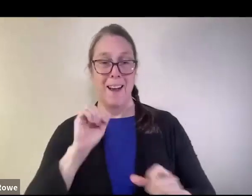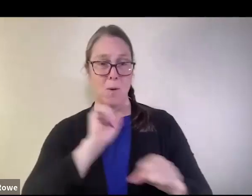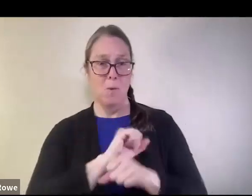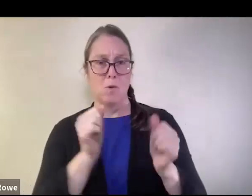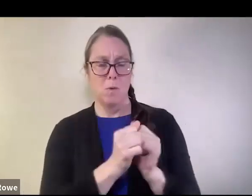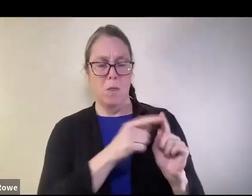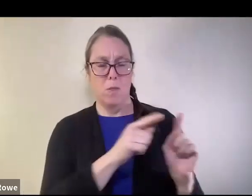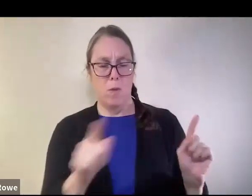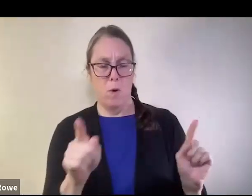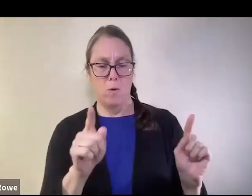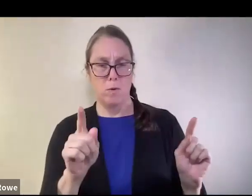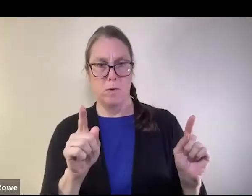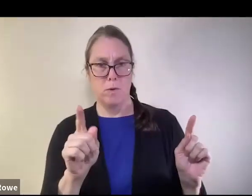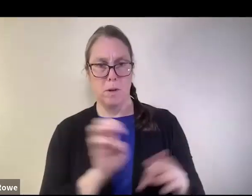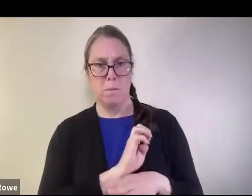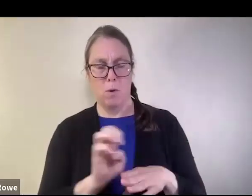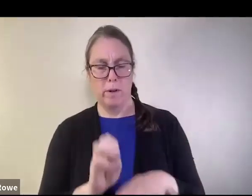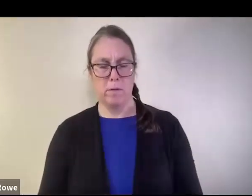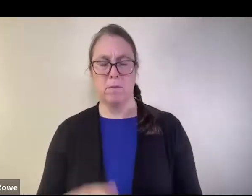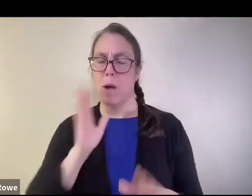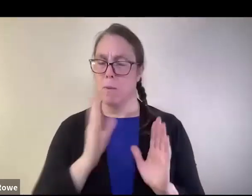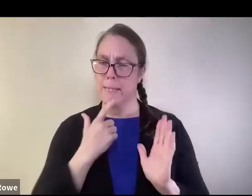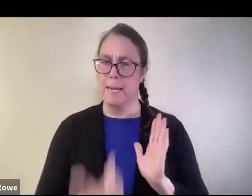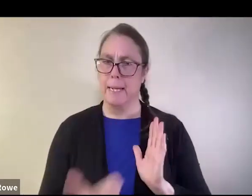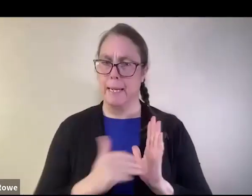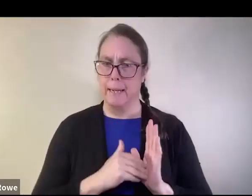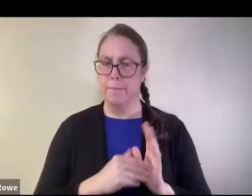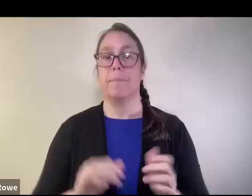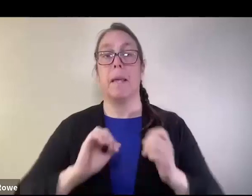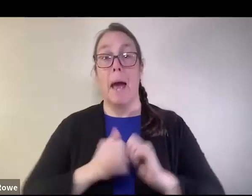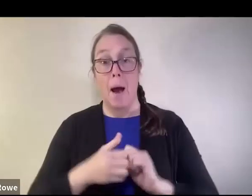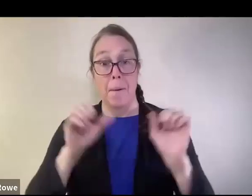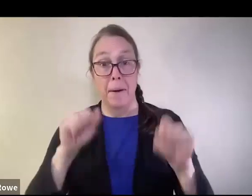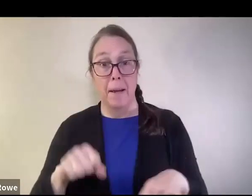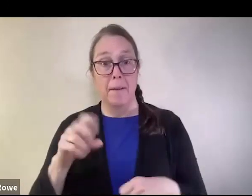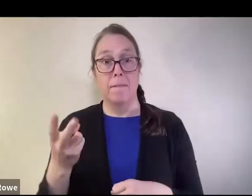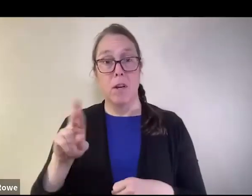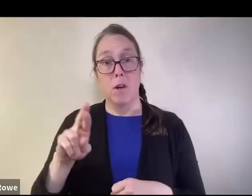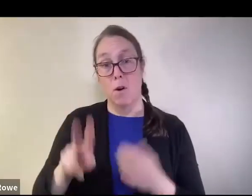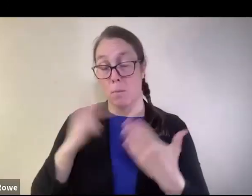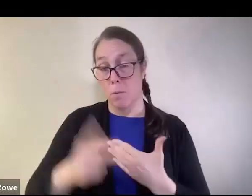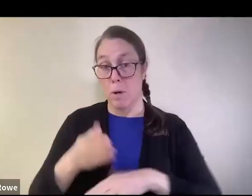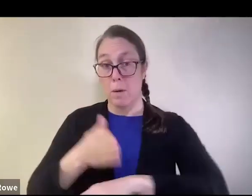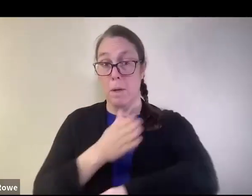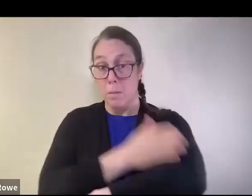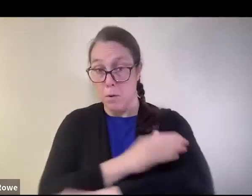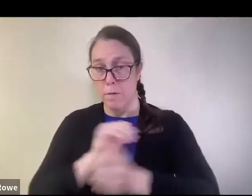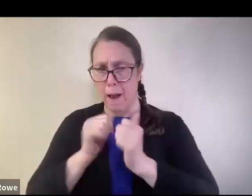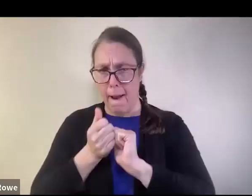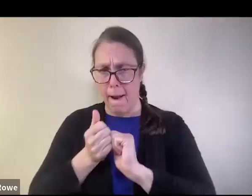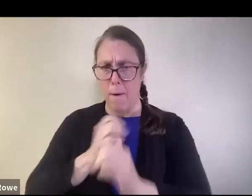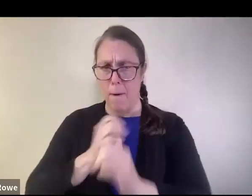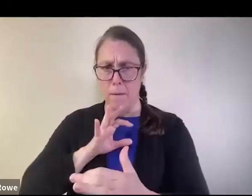those employers? Sorry, I'm gonna repeat that. How can the VR program improve the way that